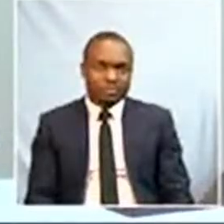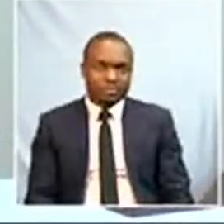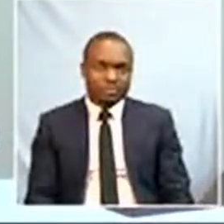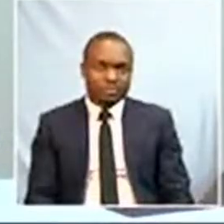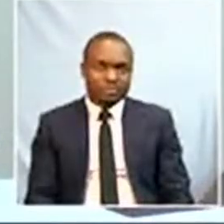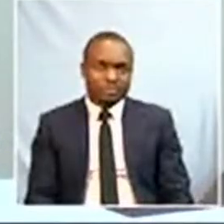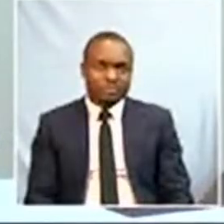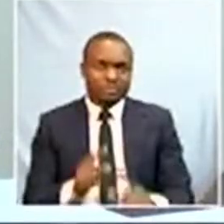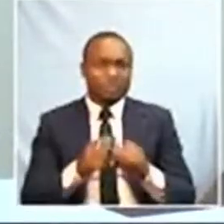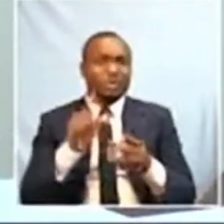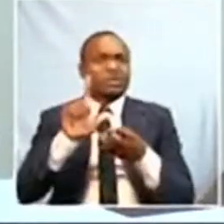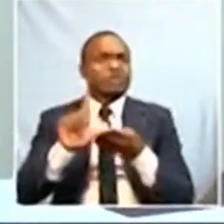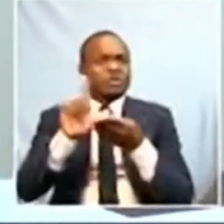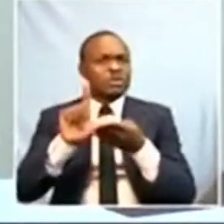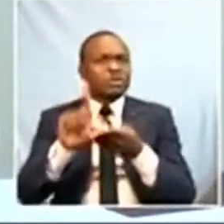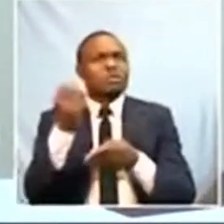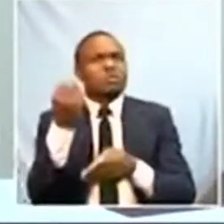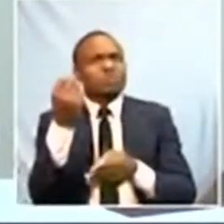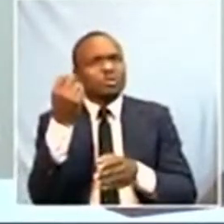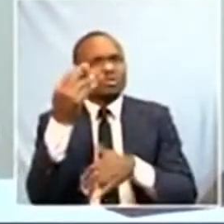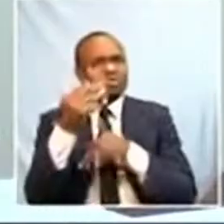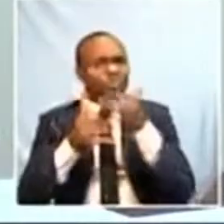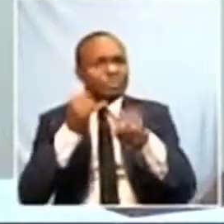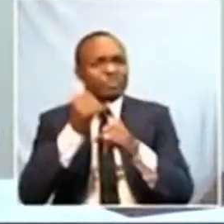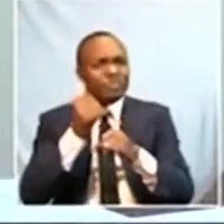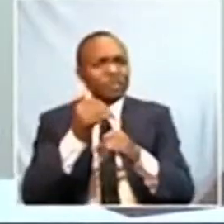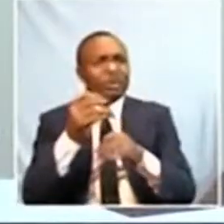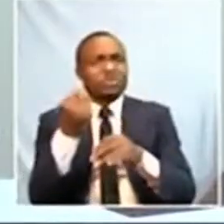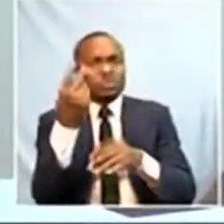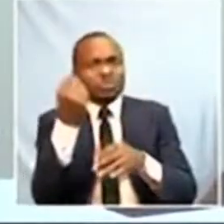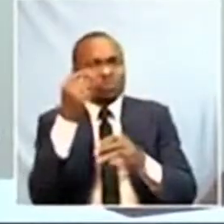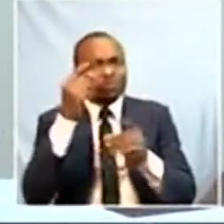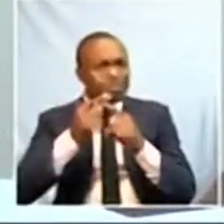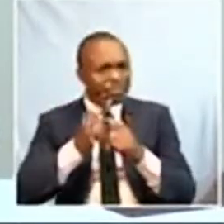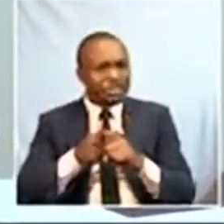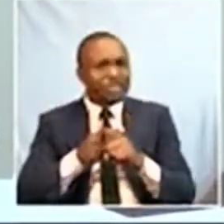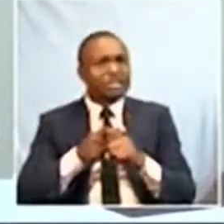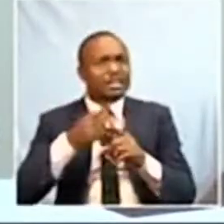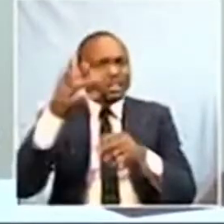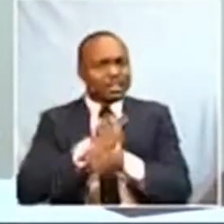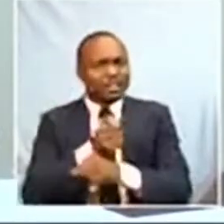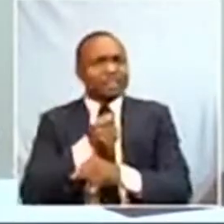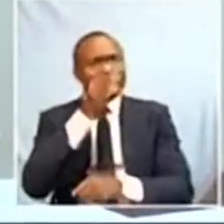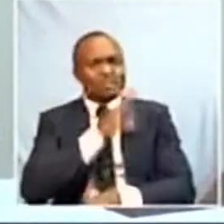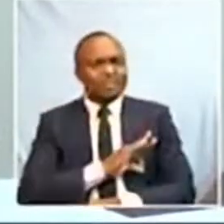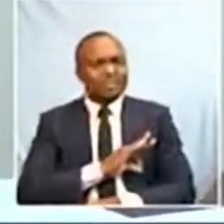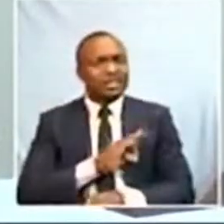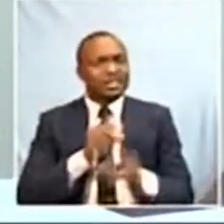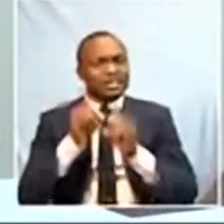But we have LUKULU, 12 months getting paid, Director, Planning.